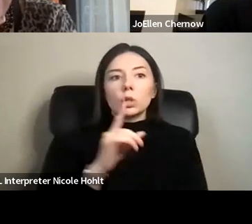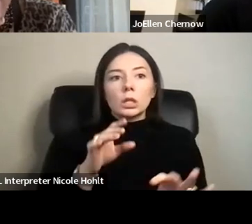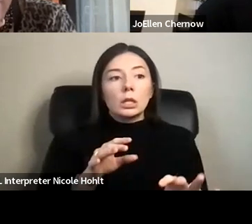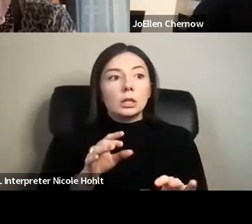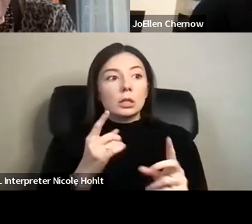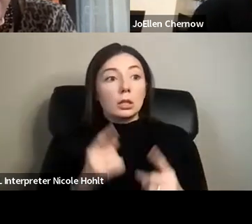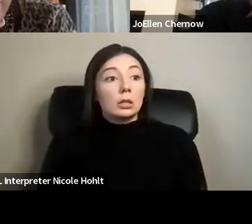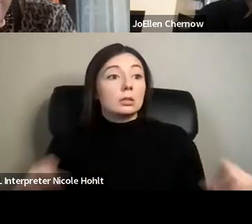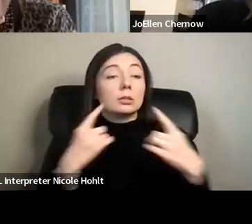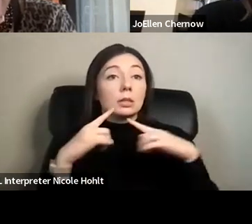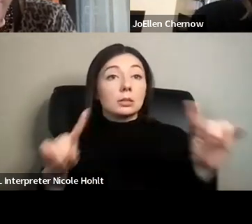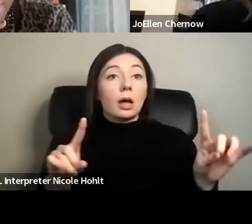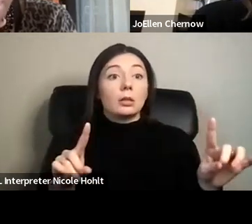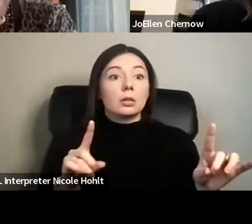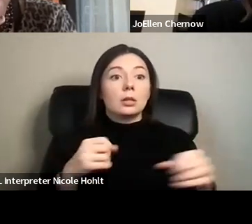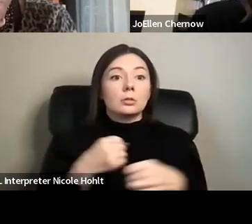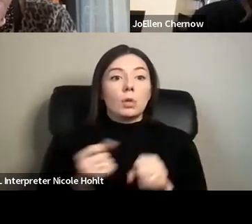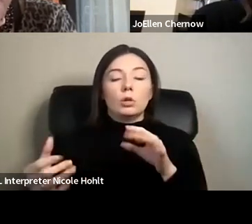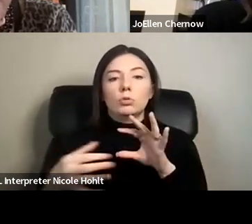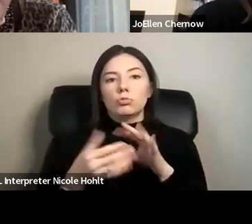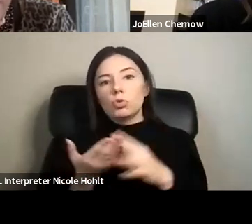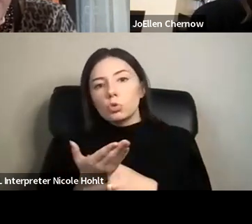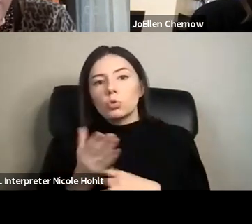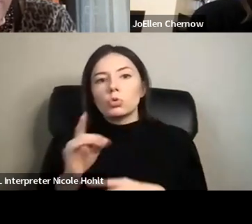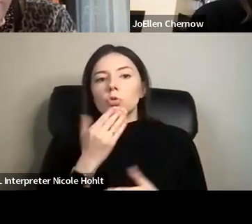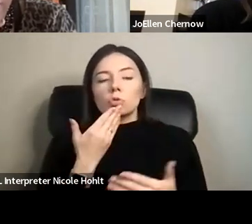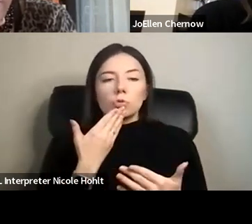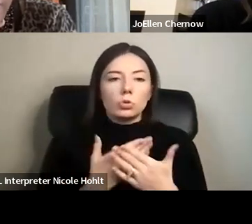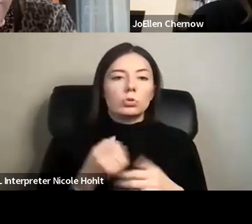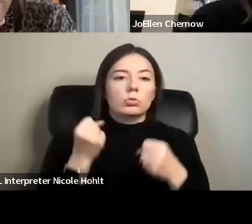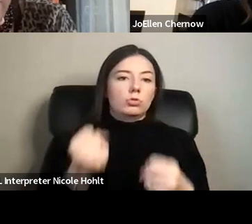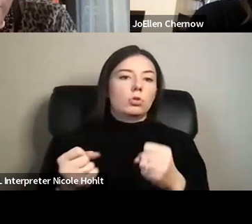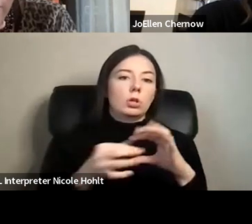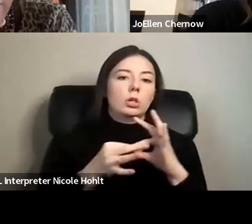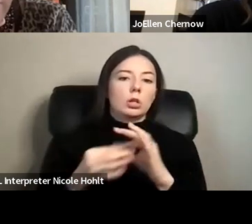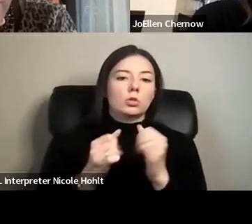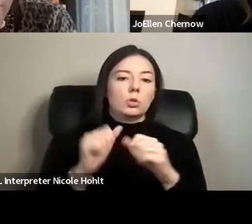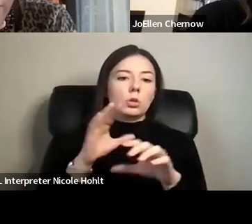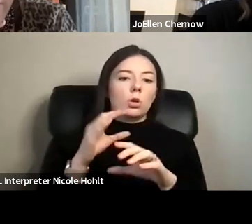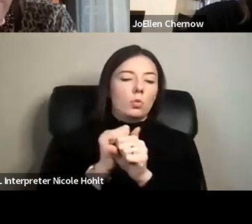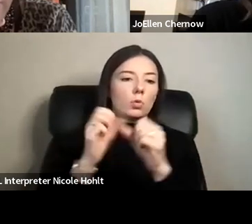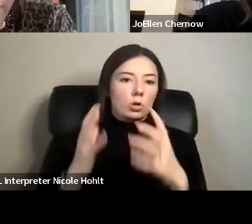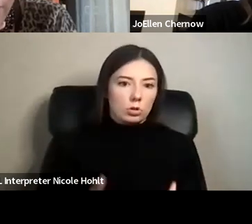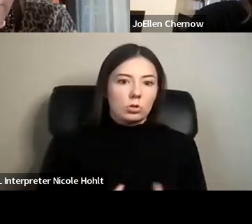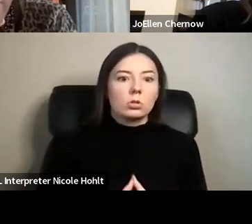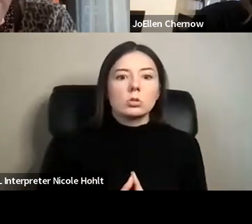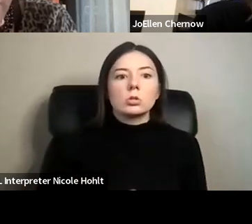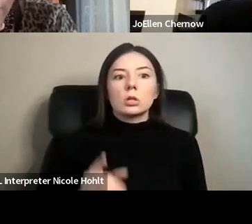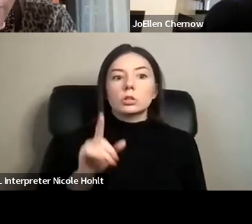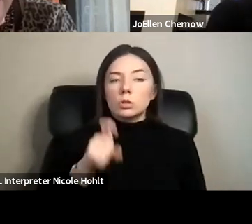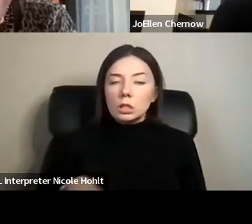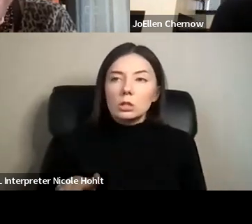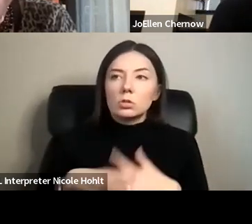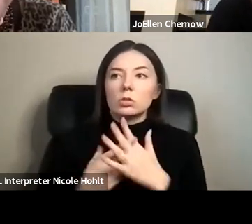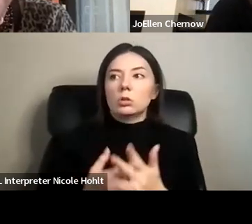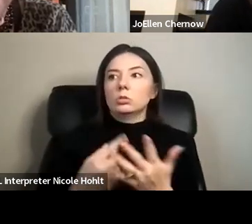your colleagues. So my point of advice there, or to start, is just to start conversations and to generally care about each other